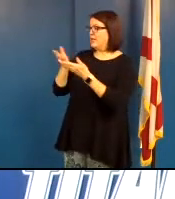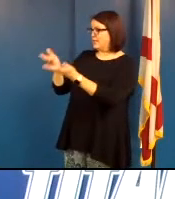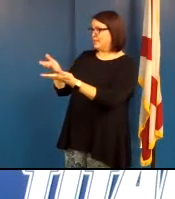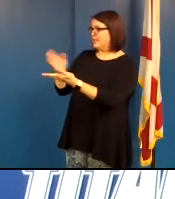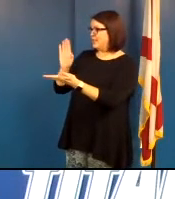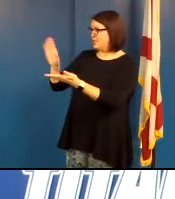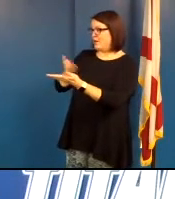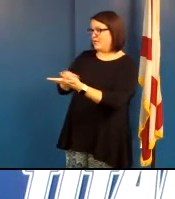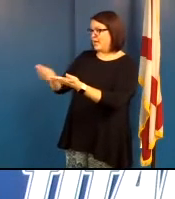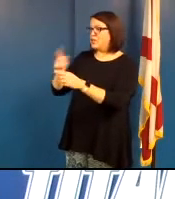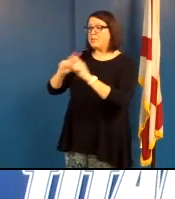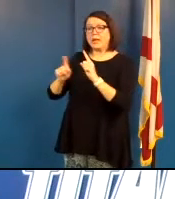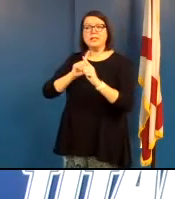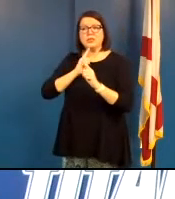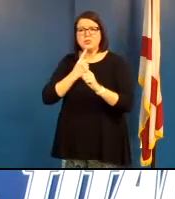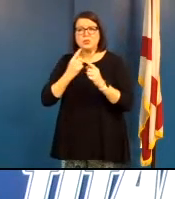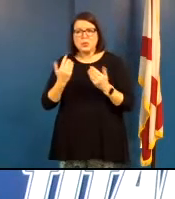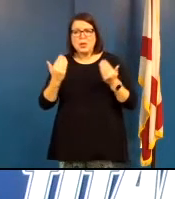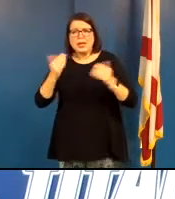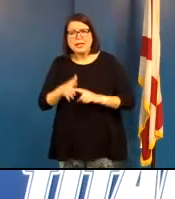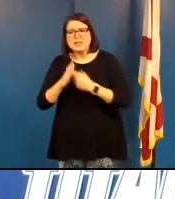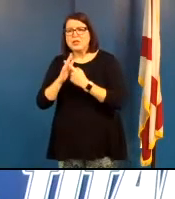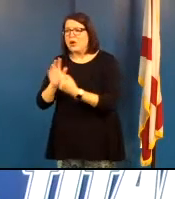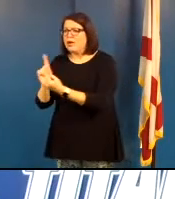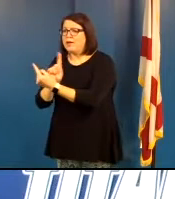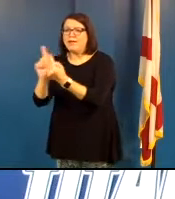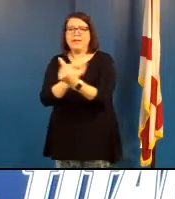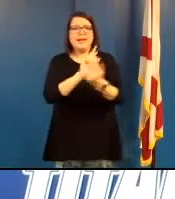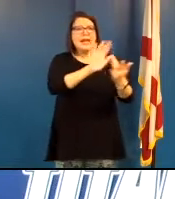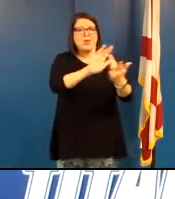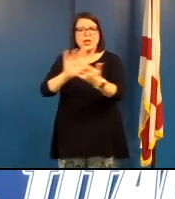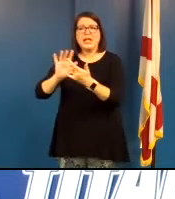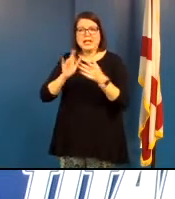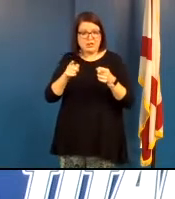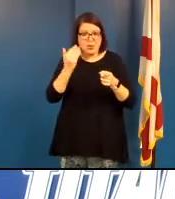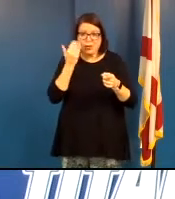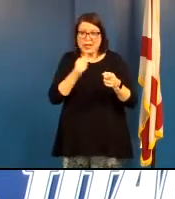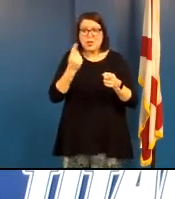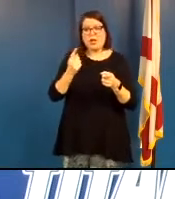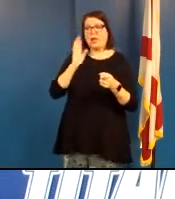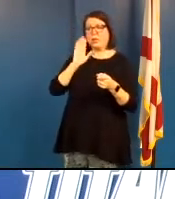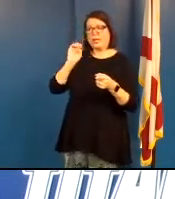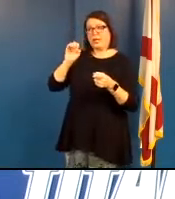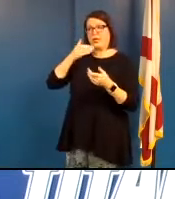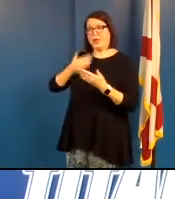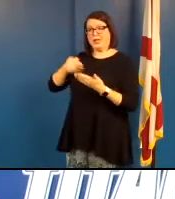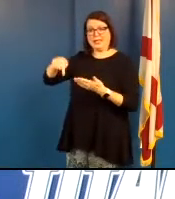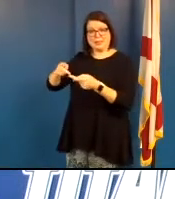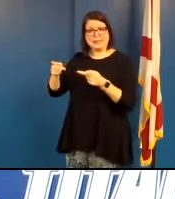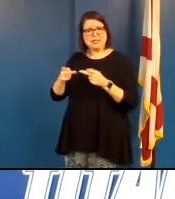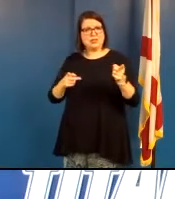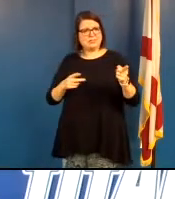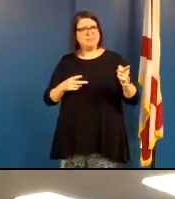candidates. So if you know somebody, you might want to point my way. I would appreciate it. And thank you for being here. Thank you. Thank you. Good